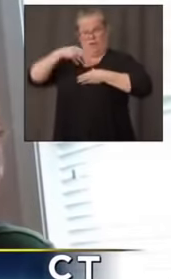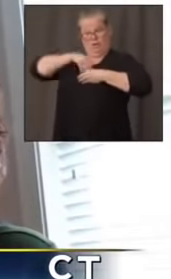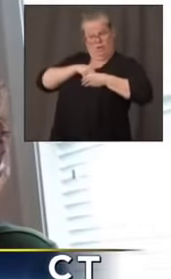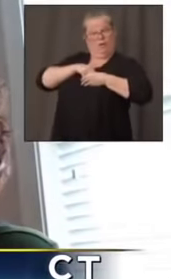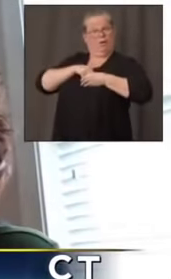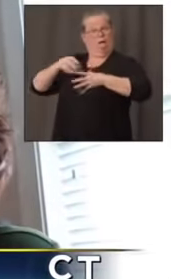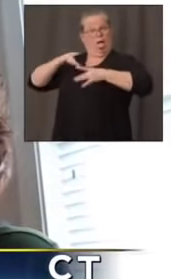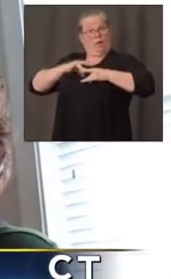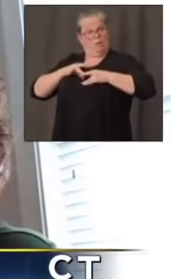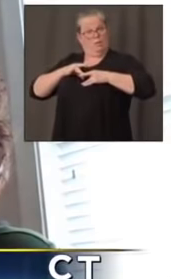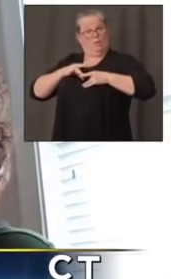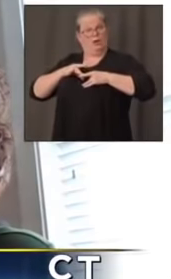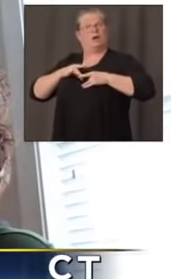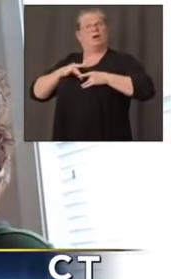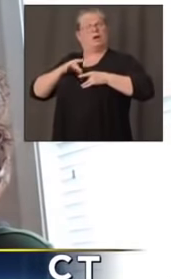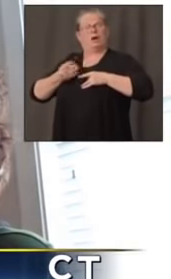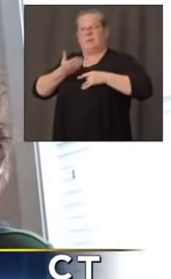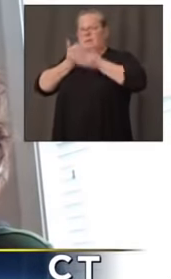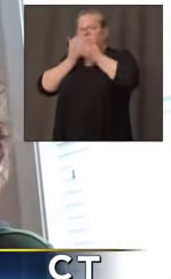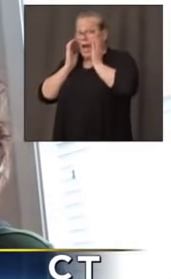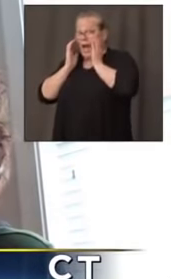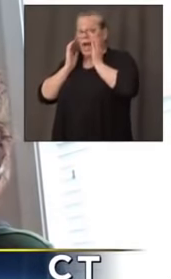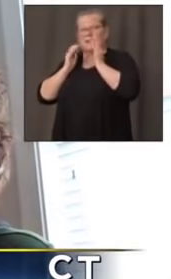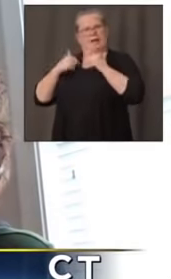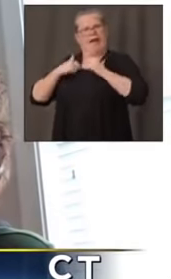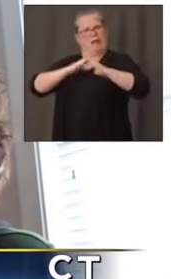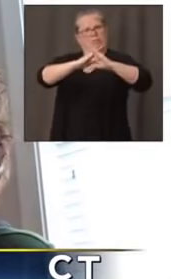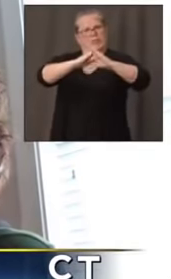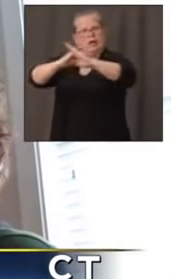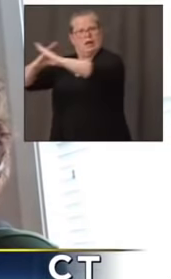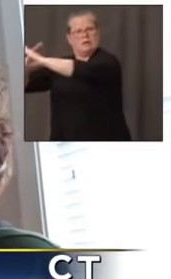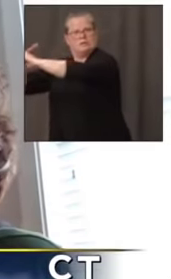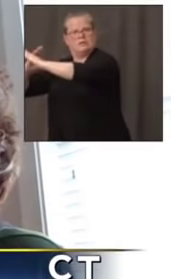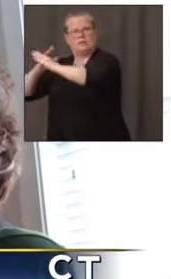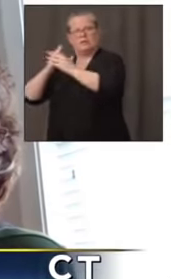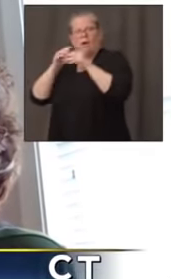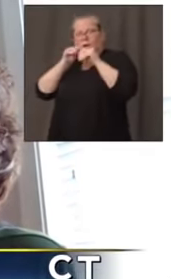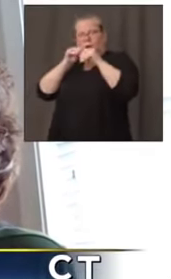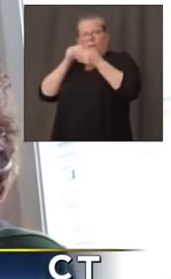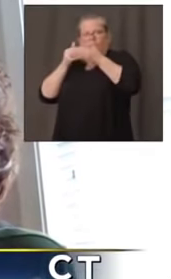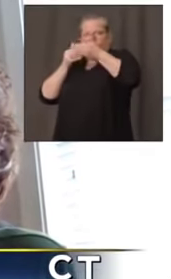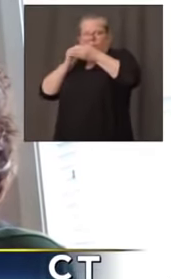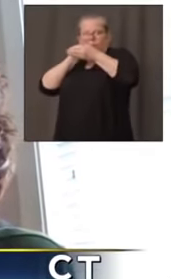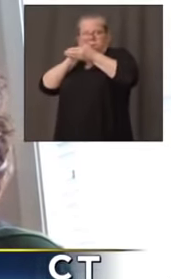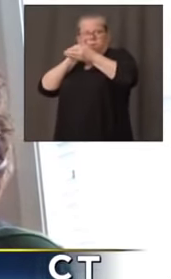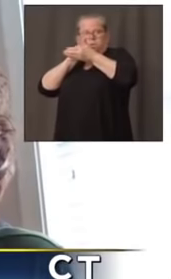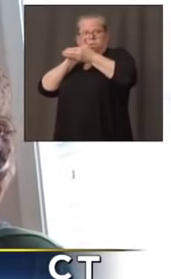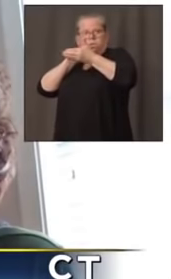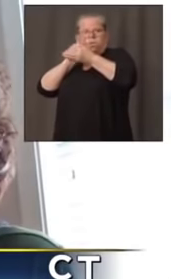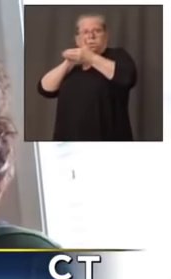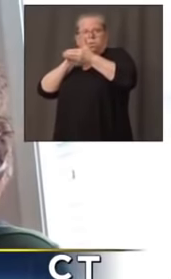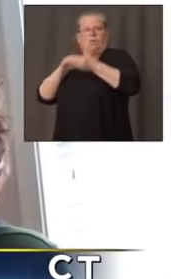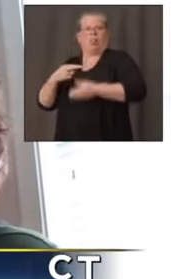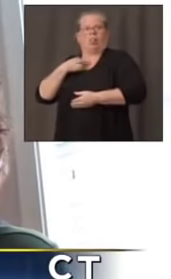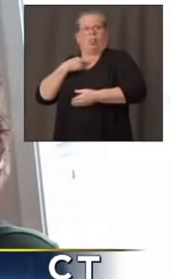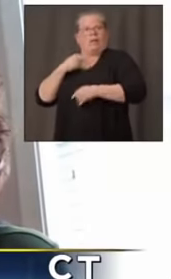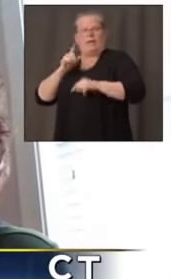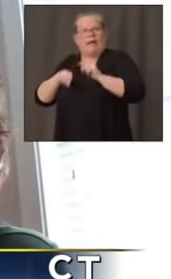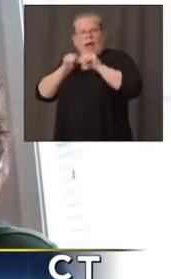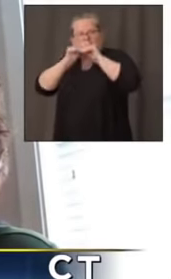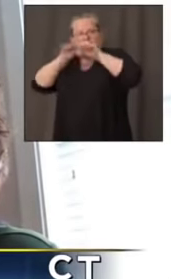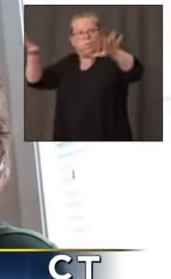it to someone else. So as we think about, you know, taking care of one another and getting through to the other side of